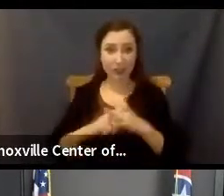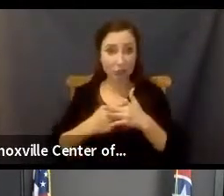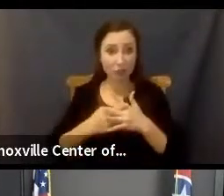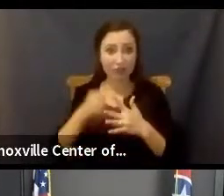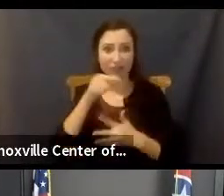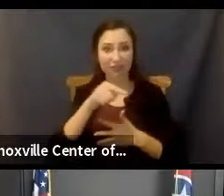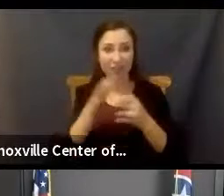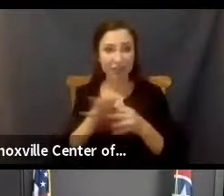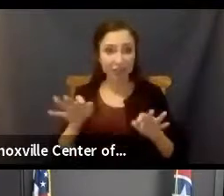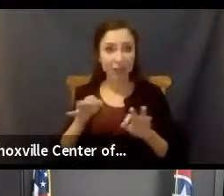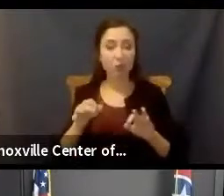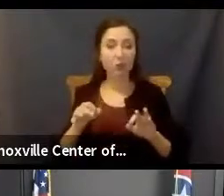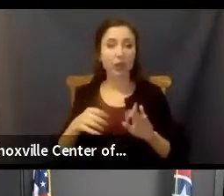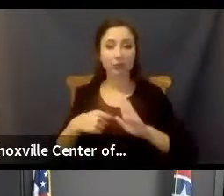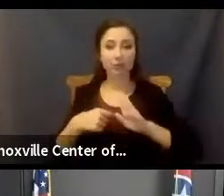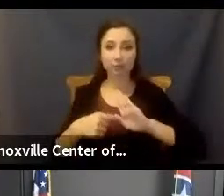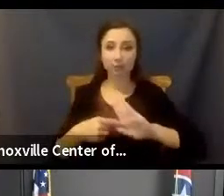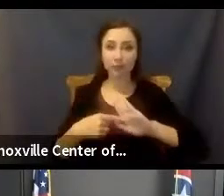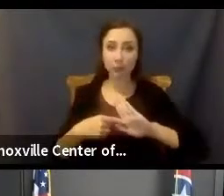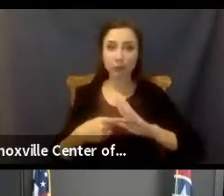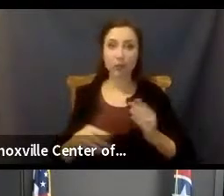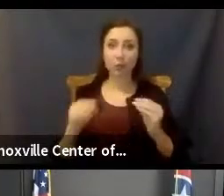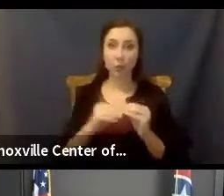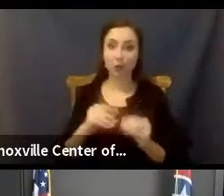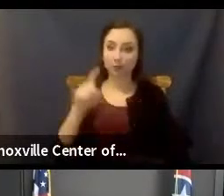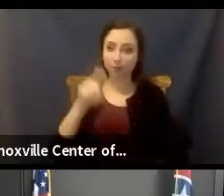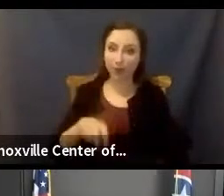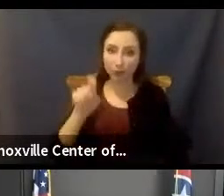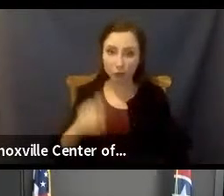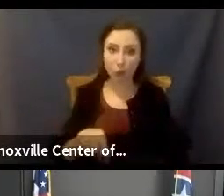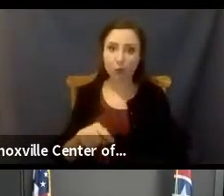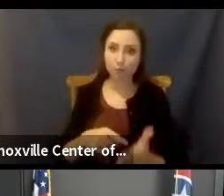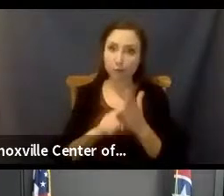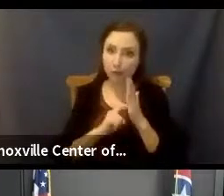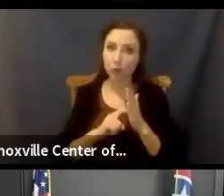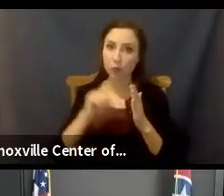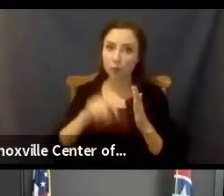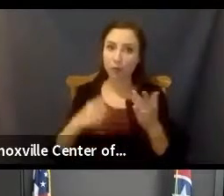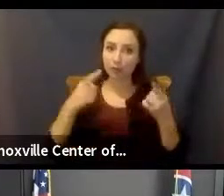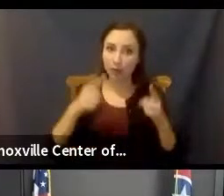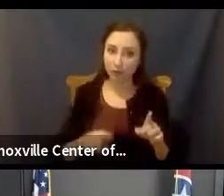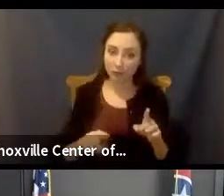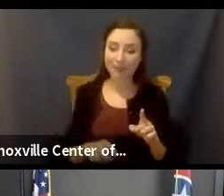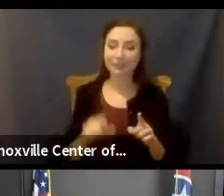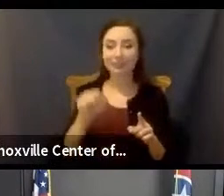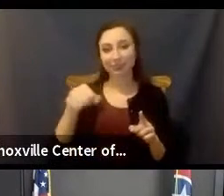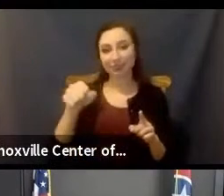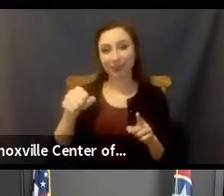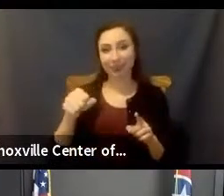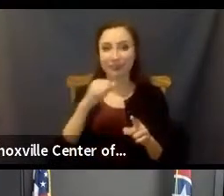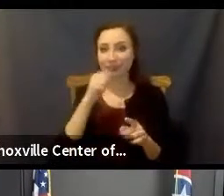this language appear to be more mandatory than simple recommendation? Yes.